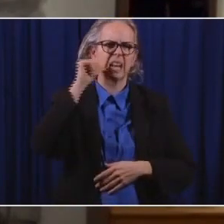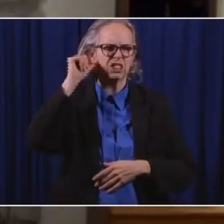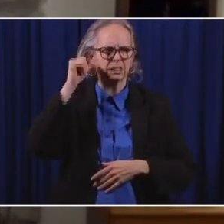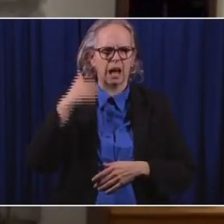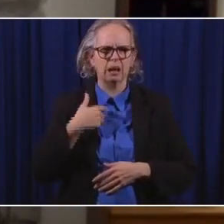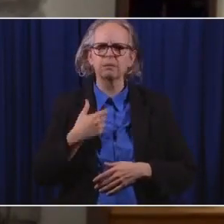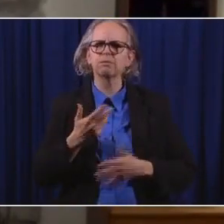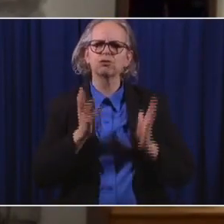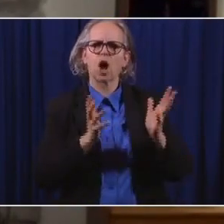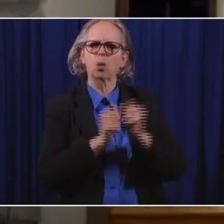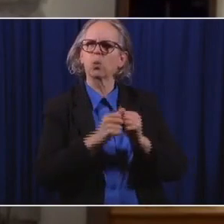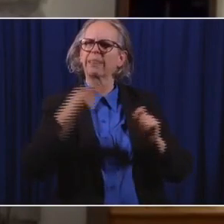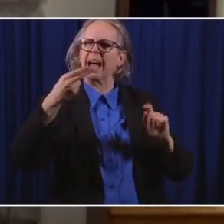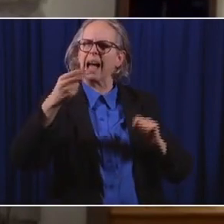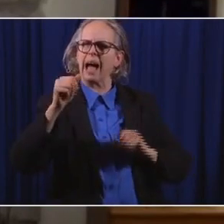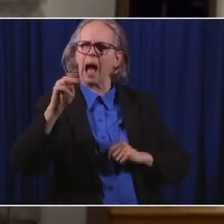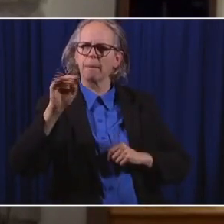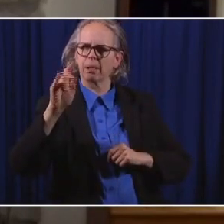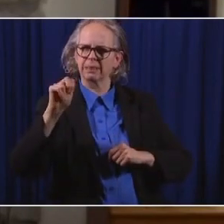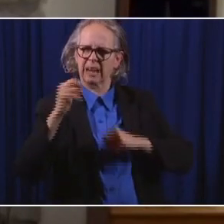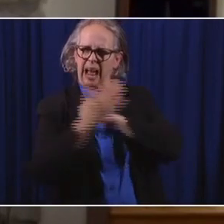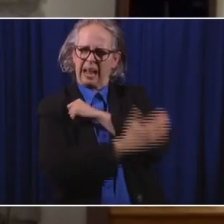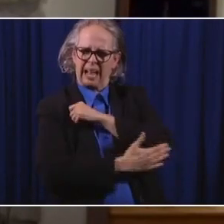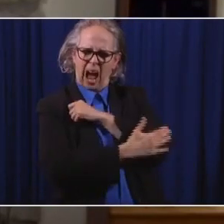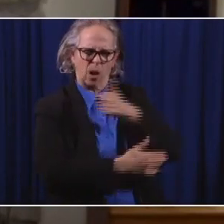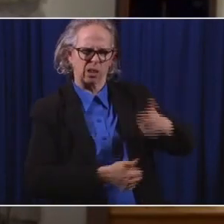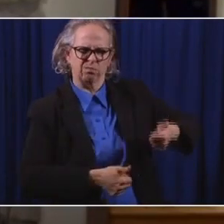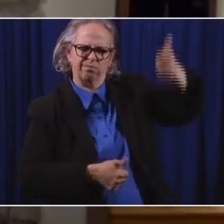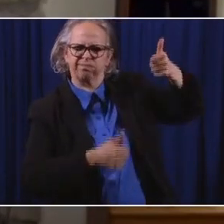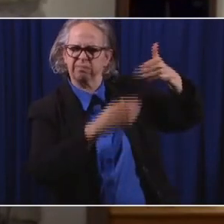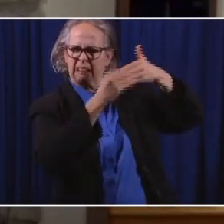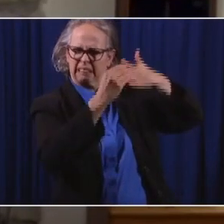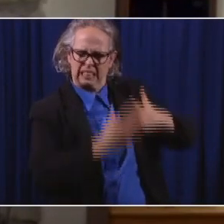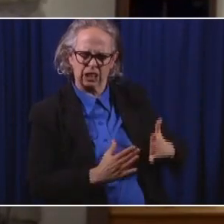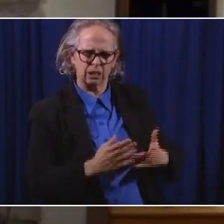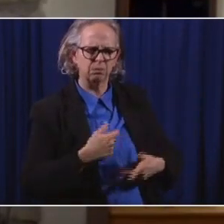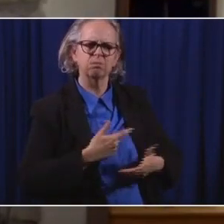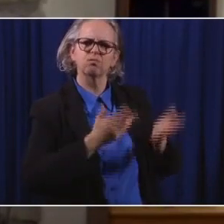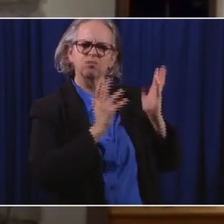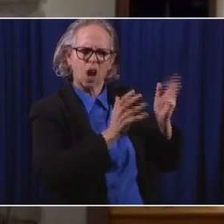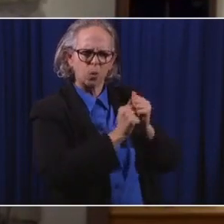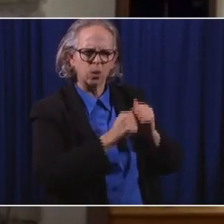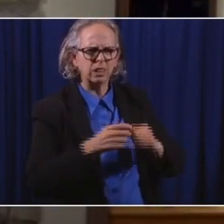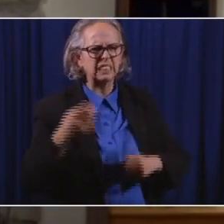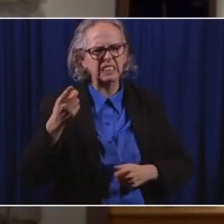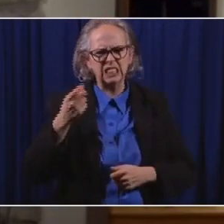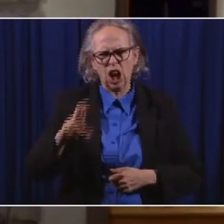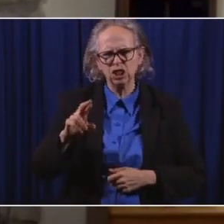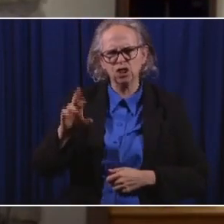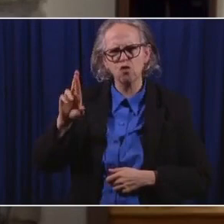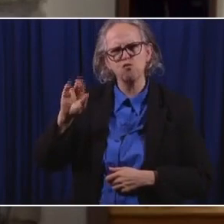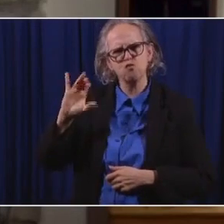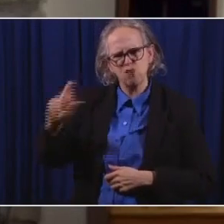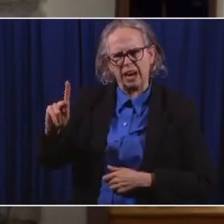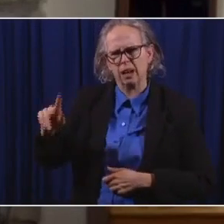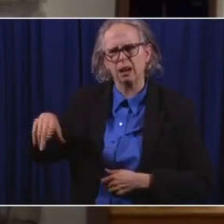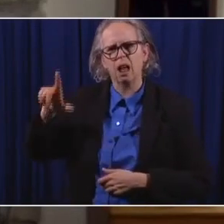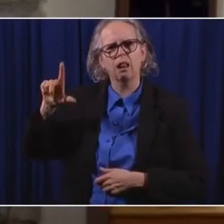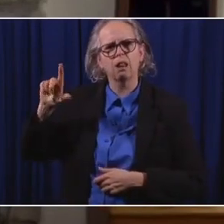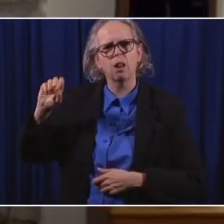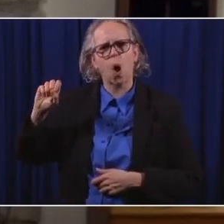Zoom conference meeting, we heard from Dr. Rick Lofgren about what they're seeing in the hospitals in the